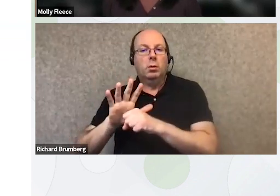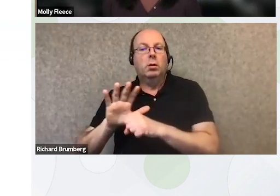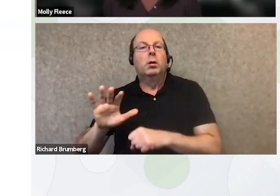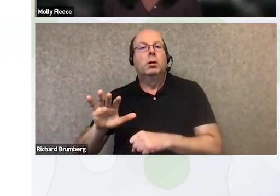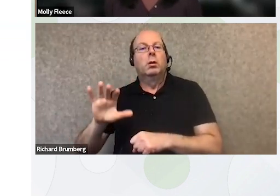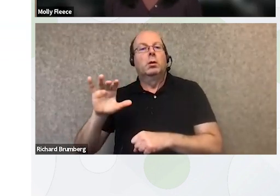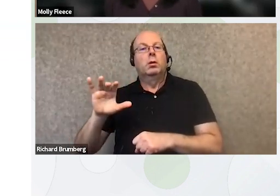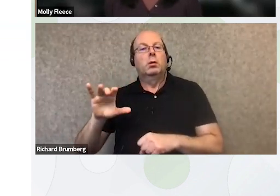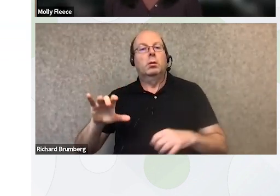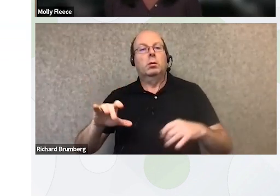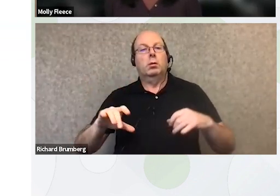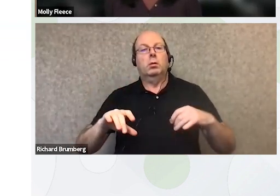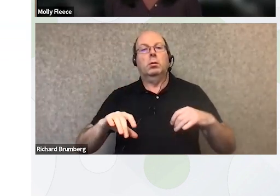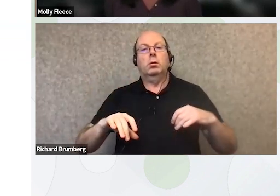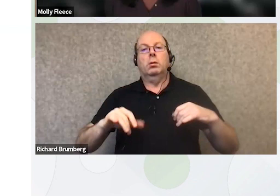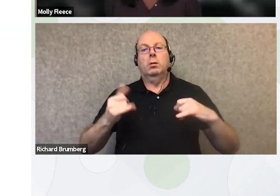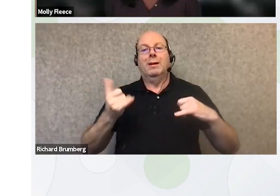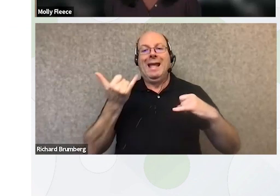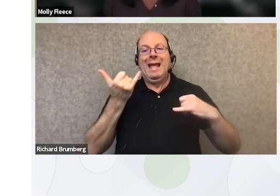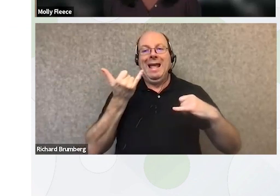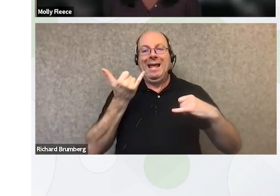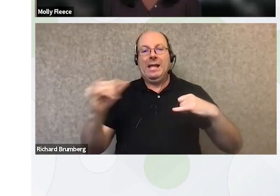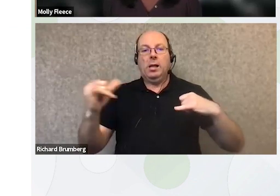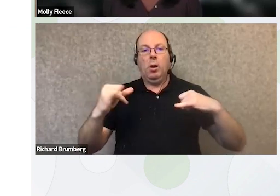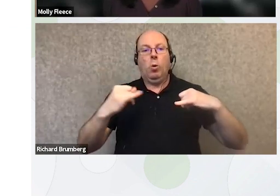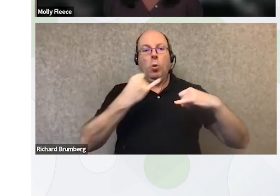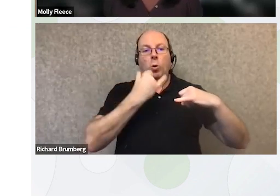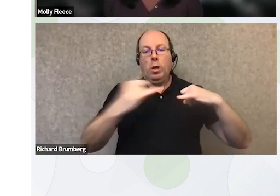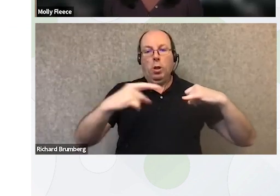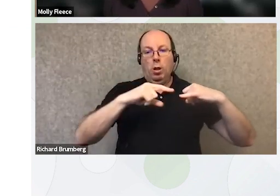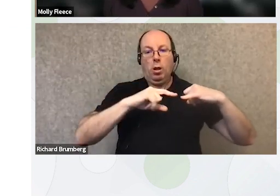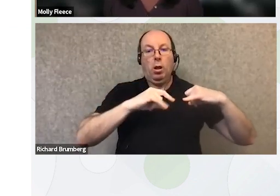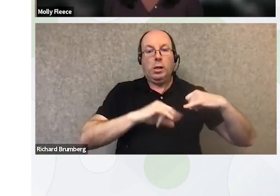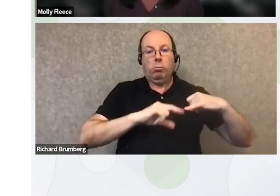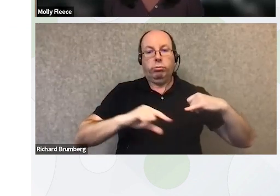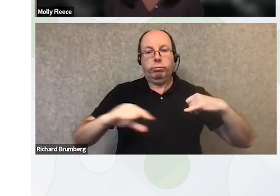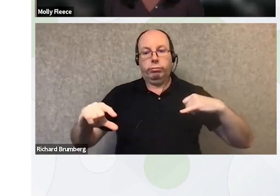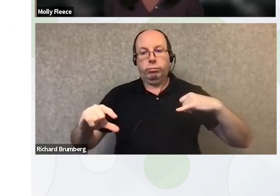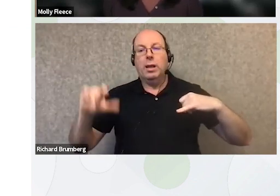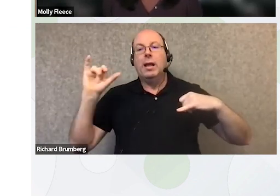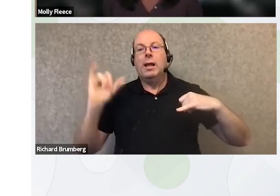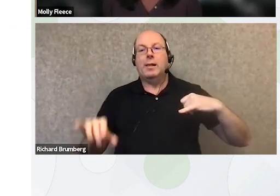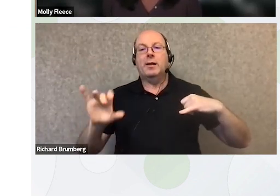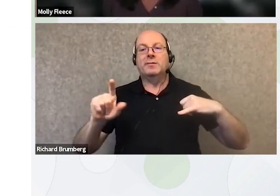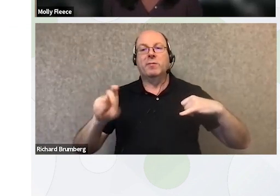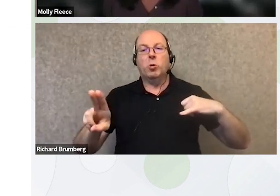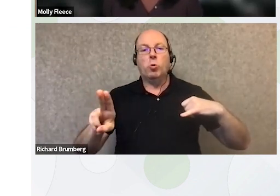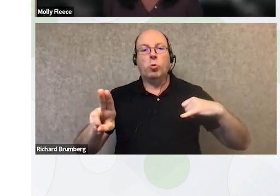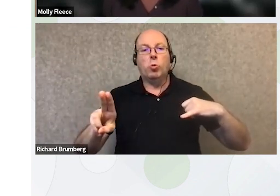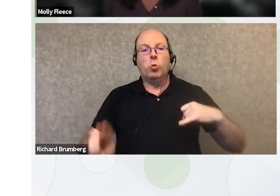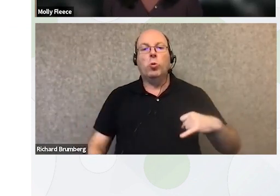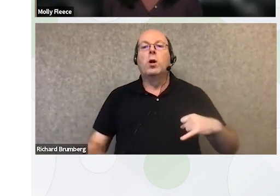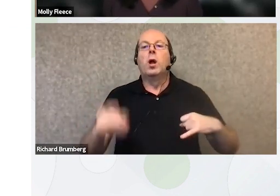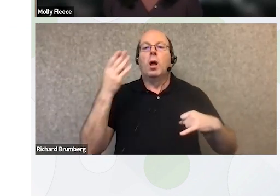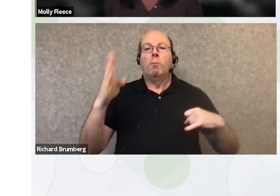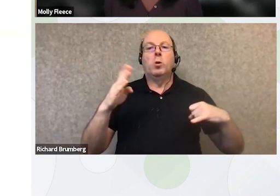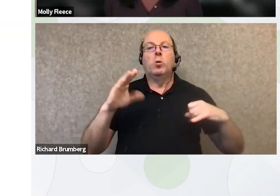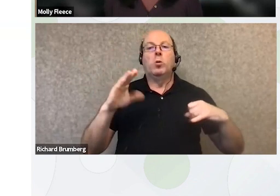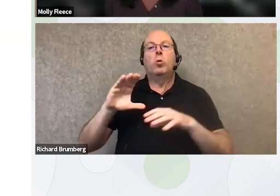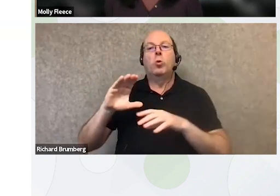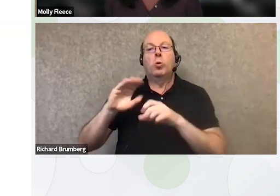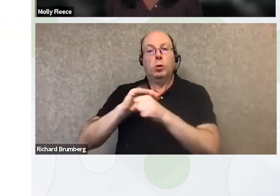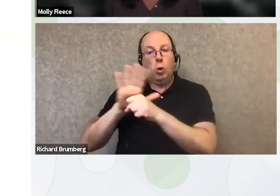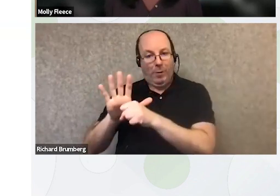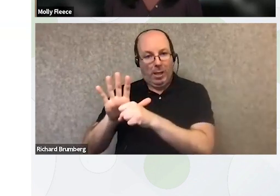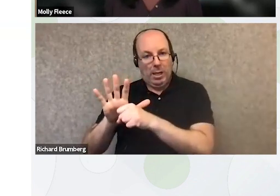along the bottom in the yellow blips. The blue is COVID deaths. The red line are the percentage of deaths due